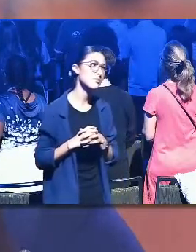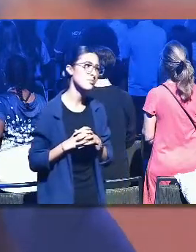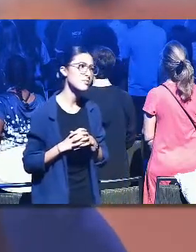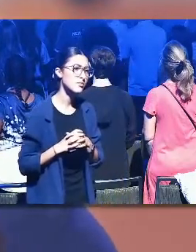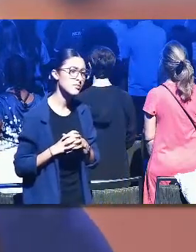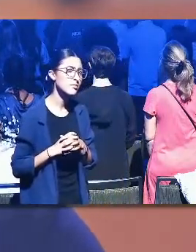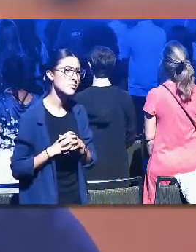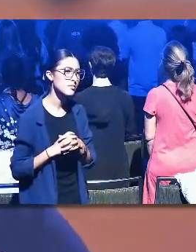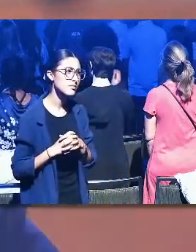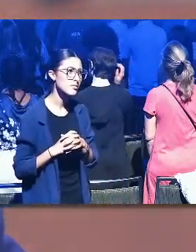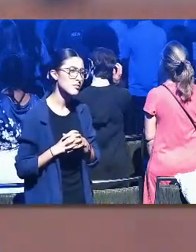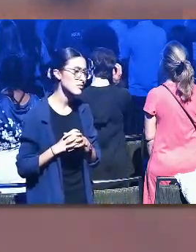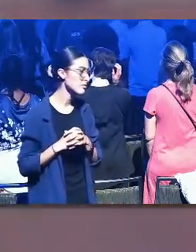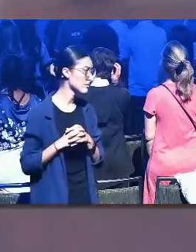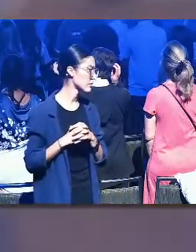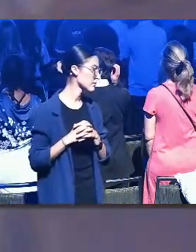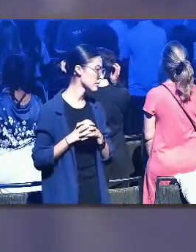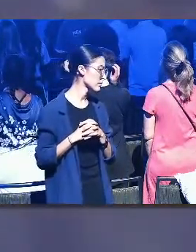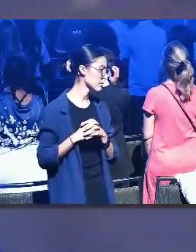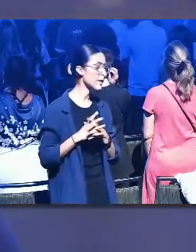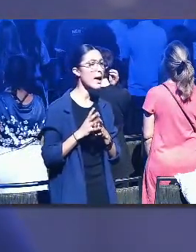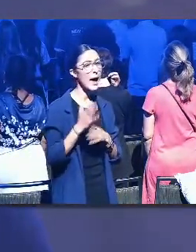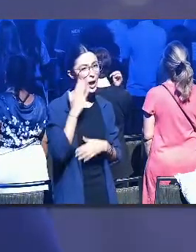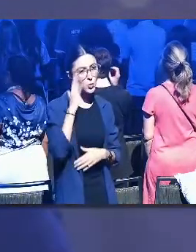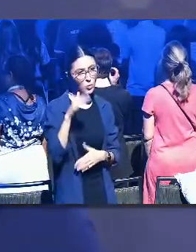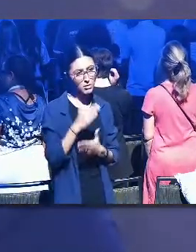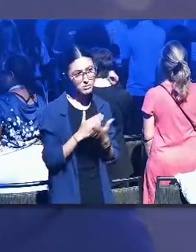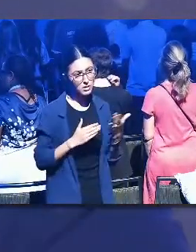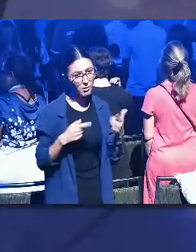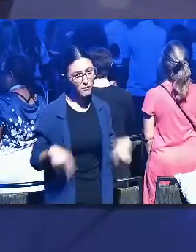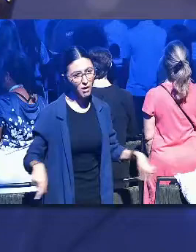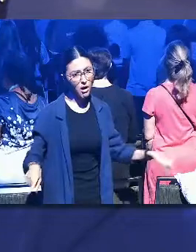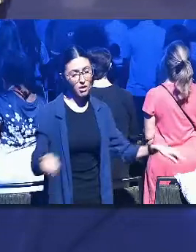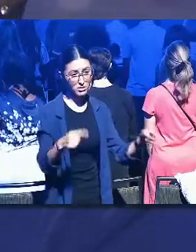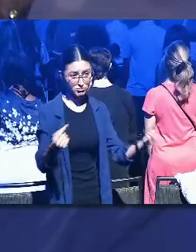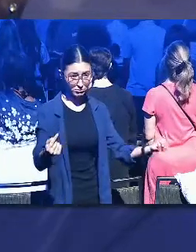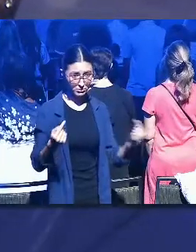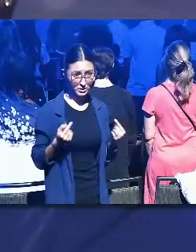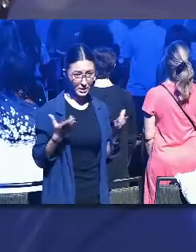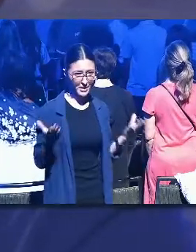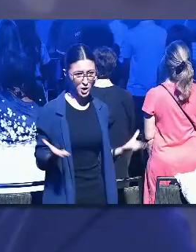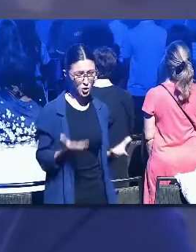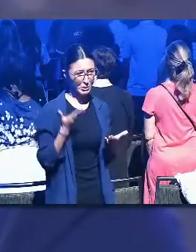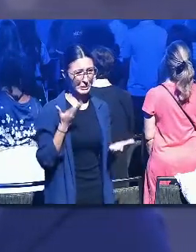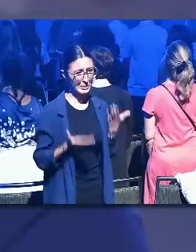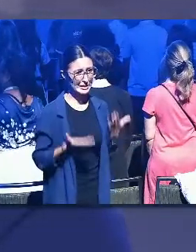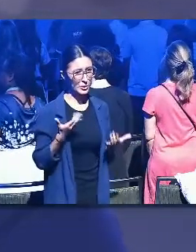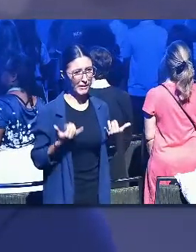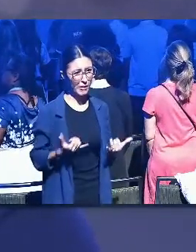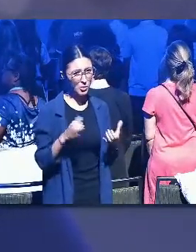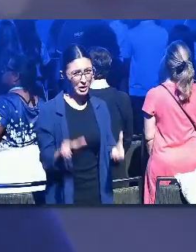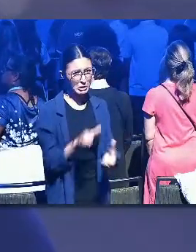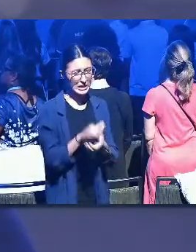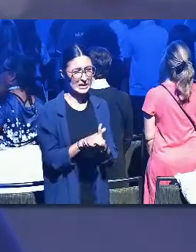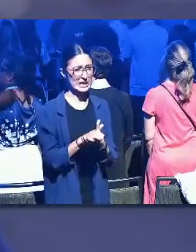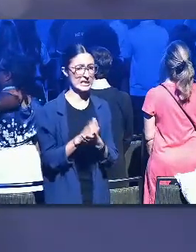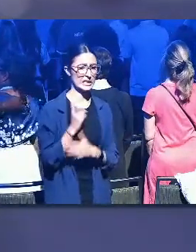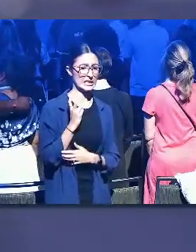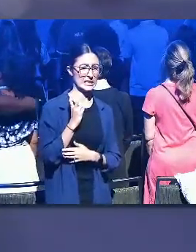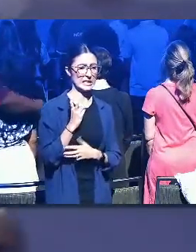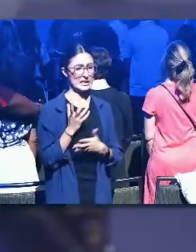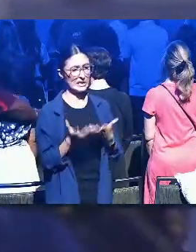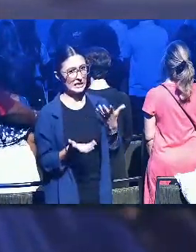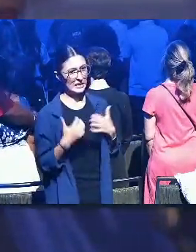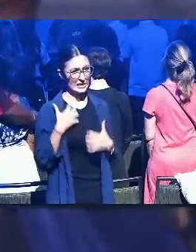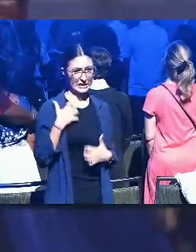Into the World Discipleship Summit, some of us on shaky terms with our spouse or roommate, on shaky terms